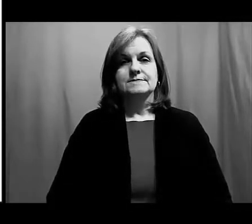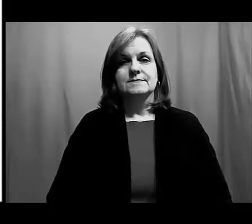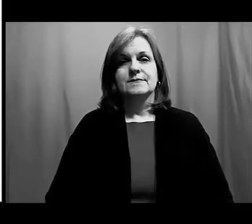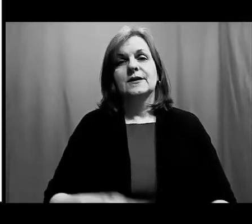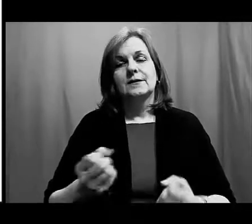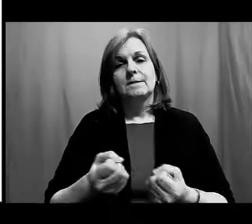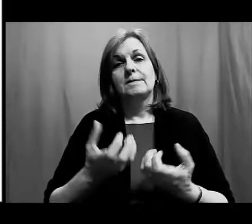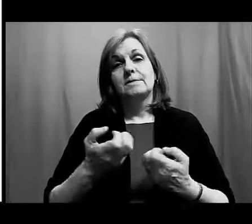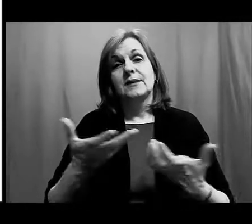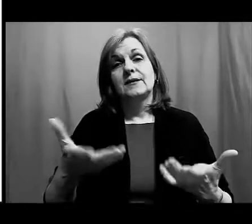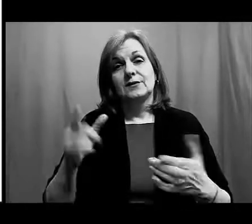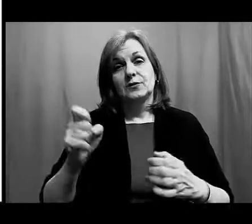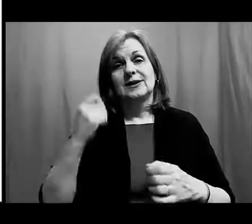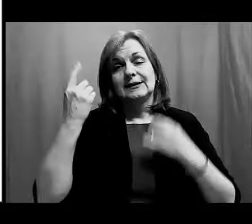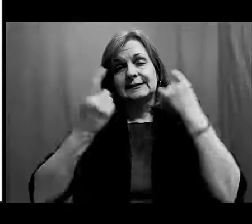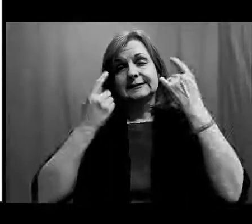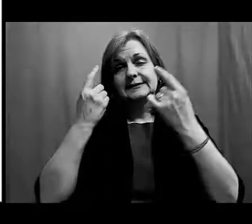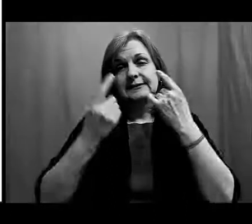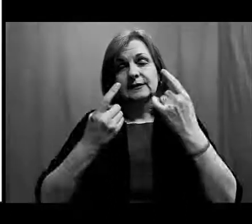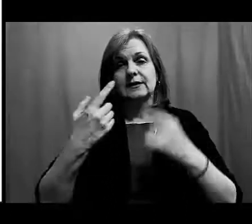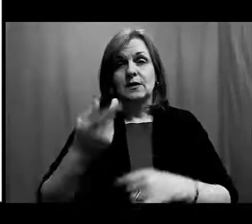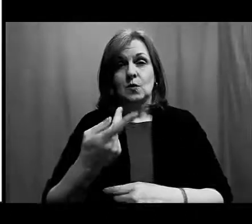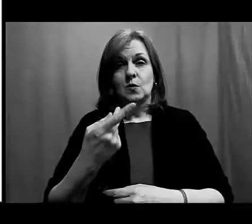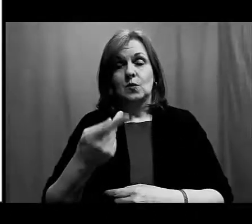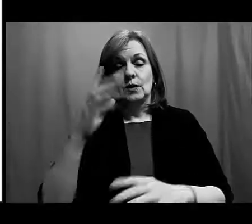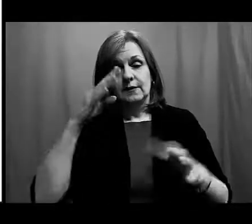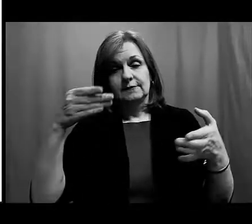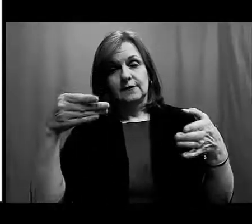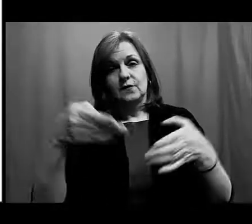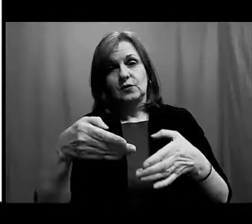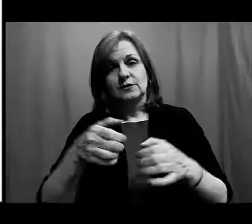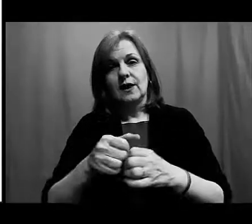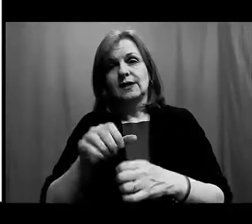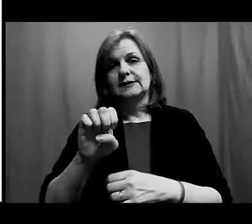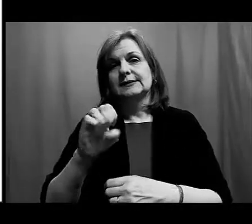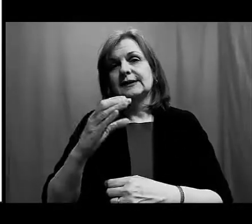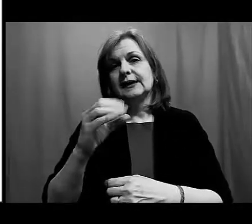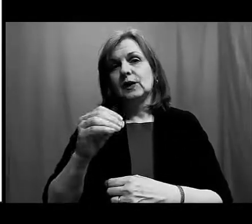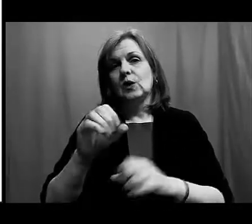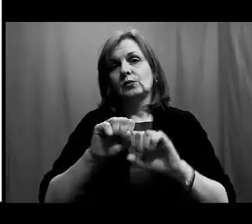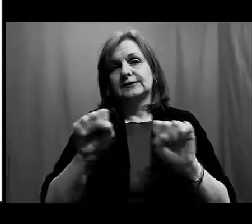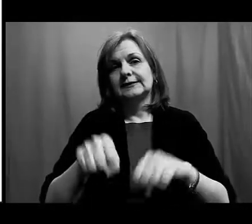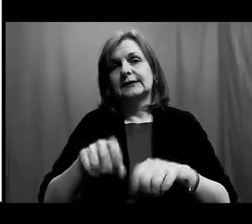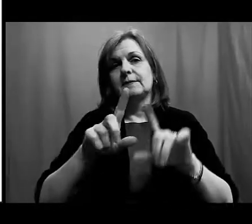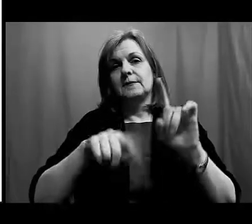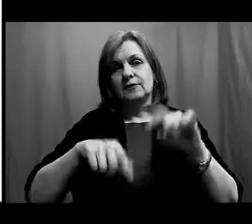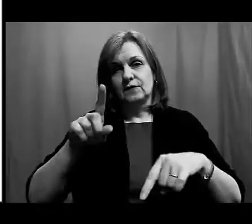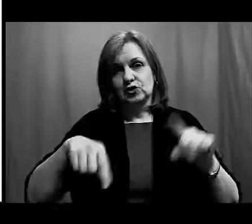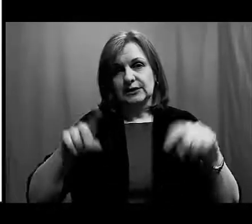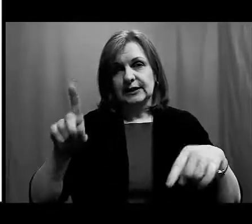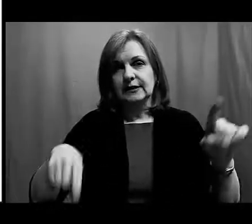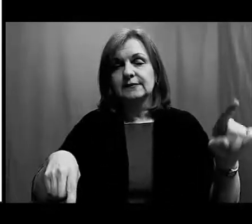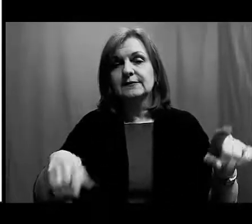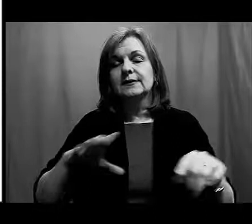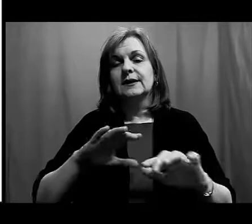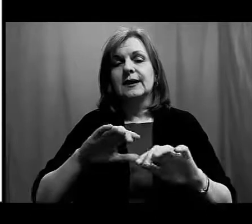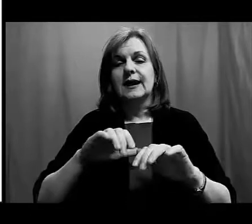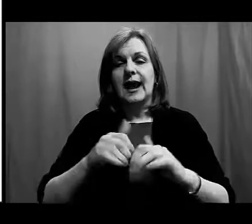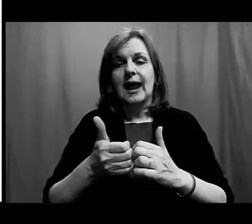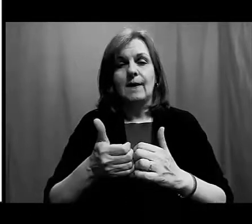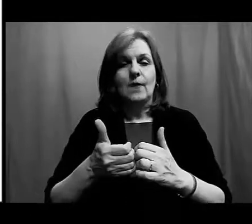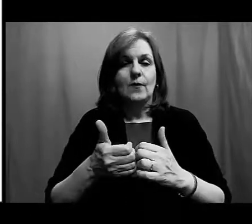So there's a lot to take into consideration. What we're going to focus primarily on is ecosystem diversity and think about how